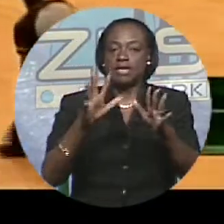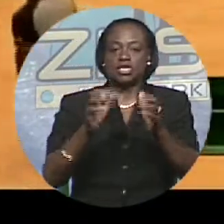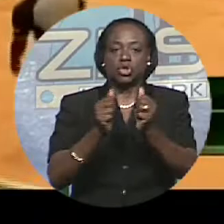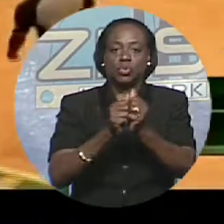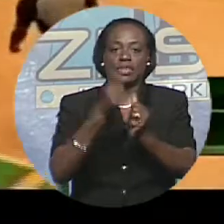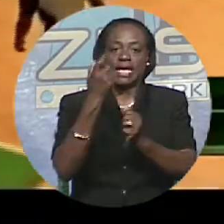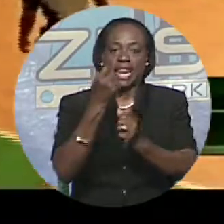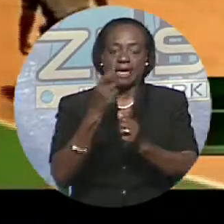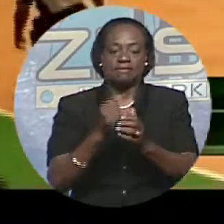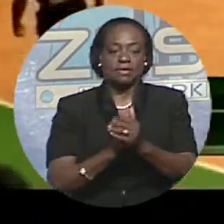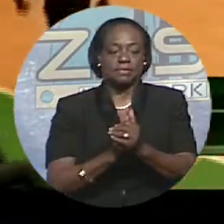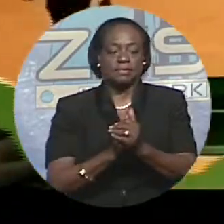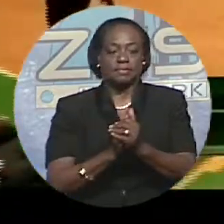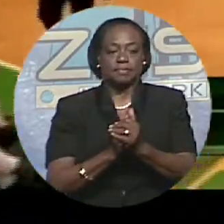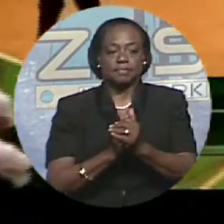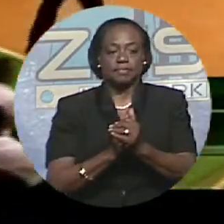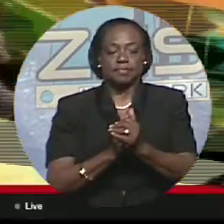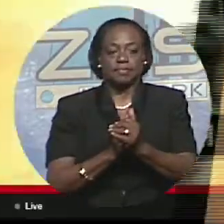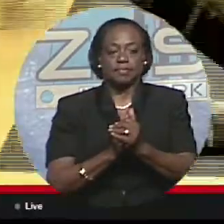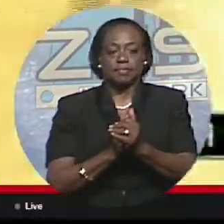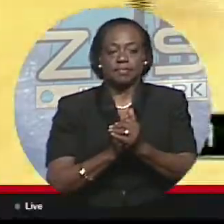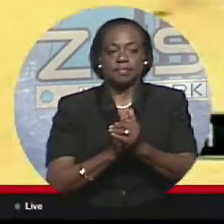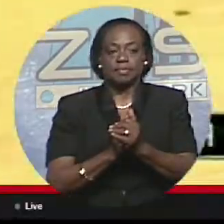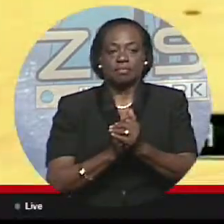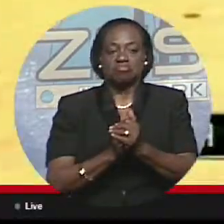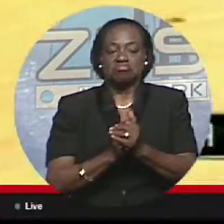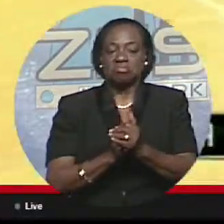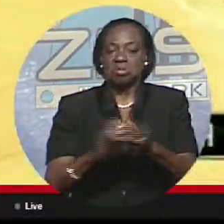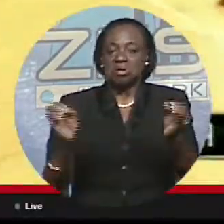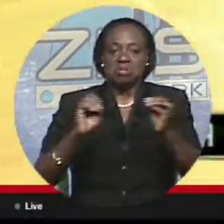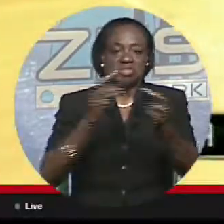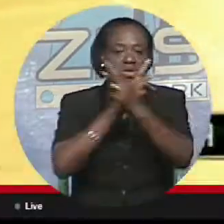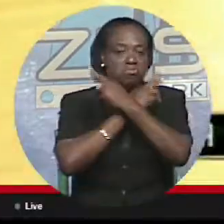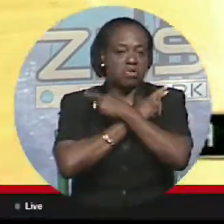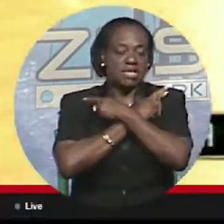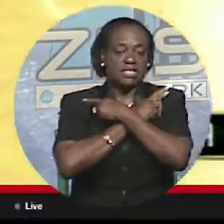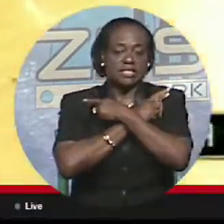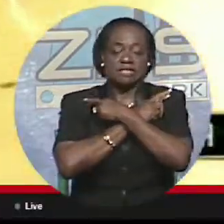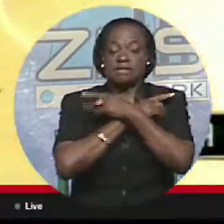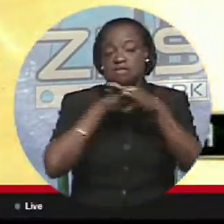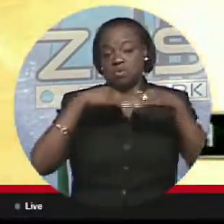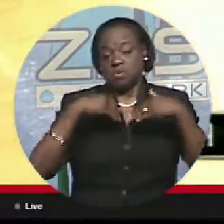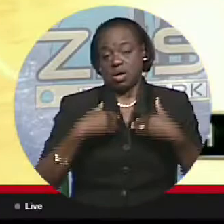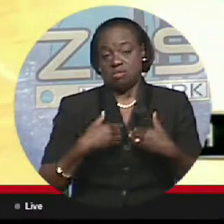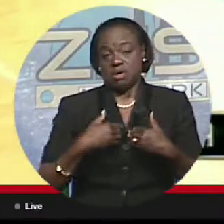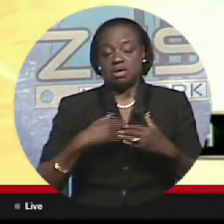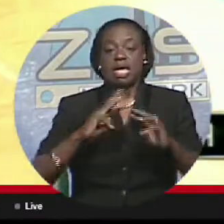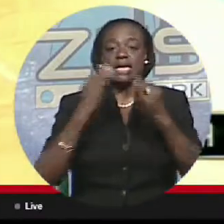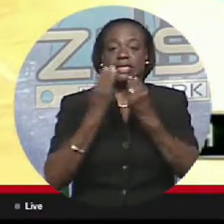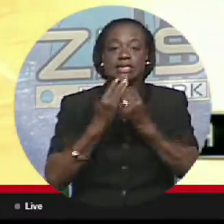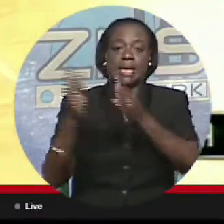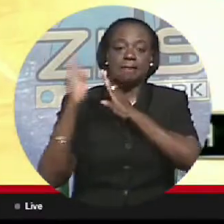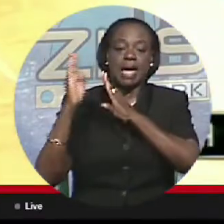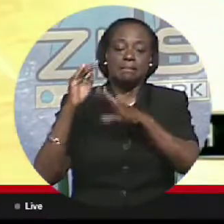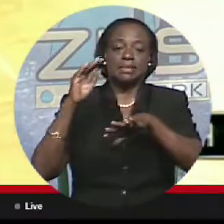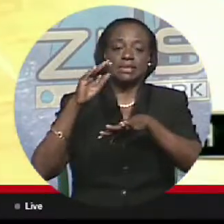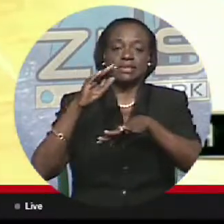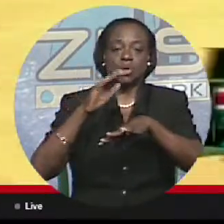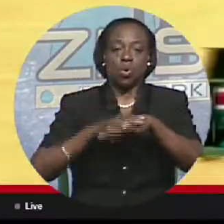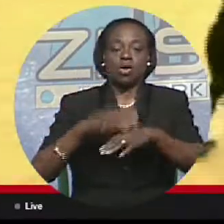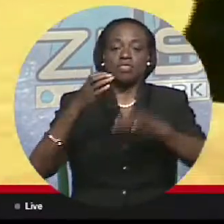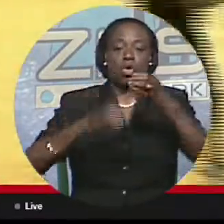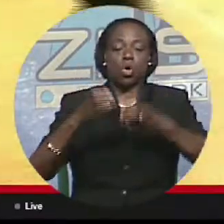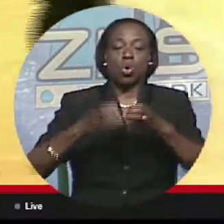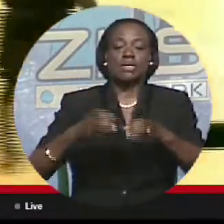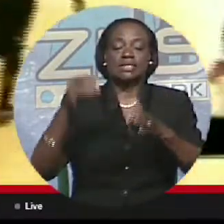with 11 points. Now there was no rest for the weary. Team Bahamas right back on court this afternoon against Surinam, and they